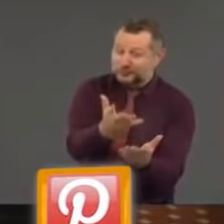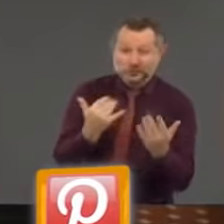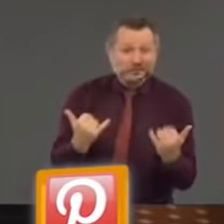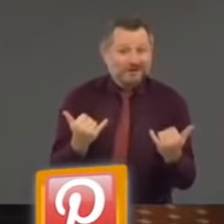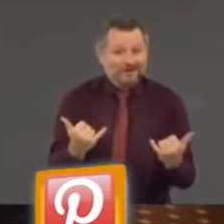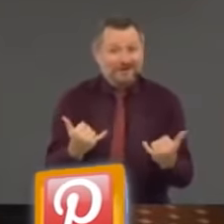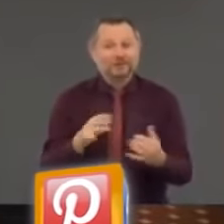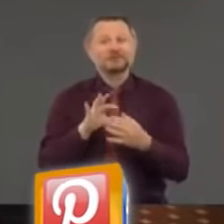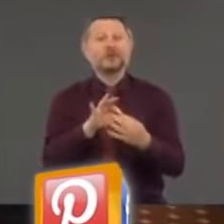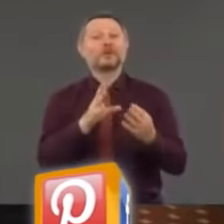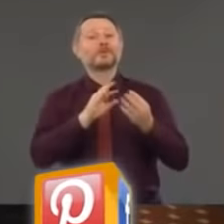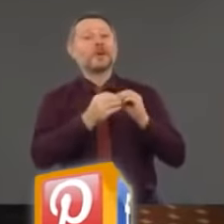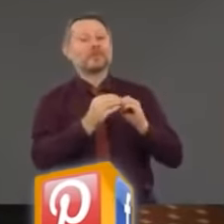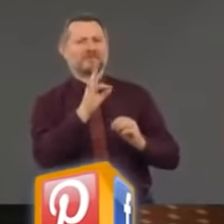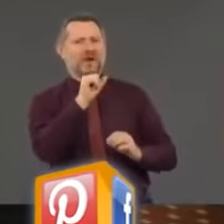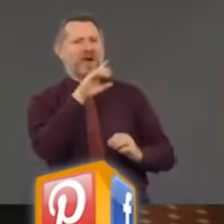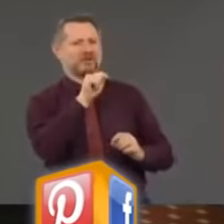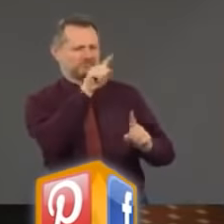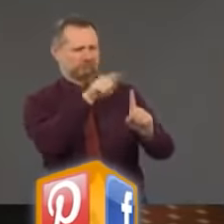Good news on the facts.